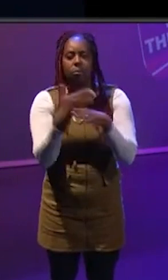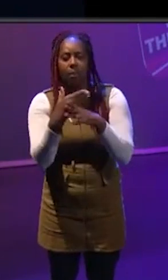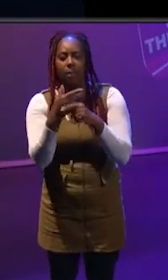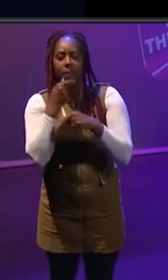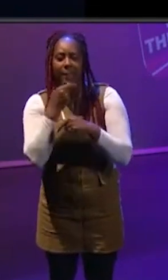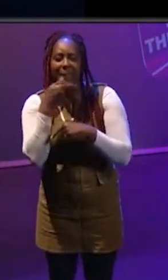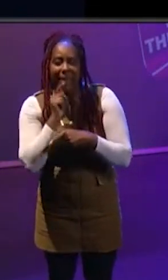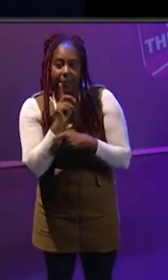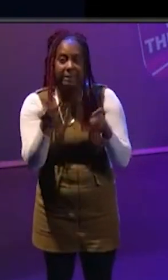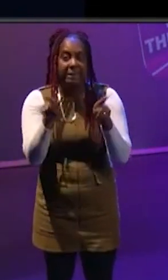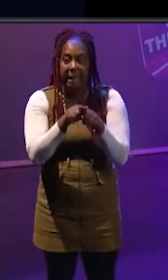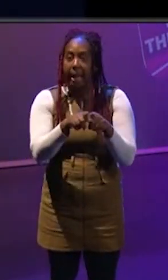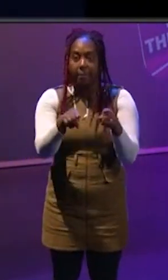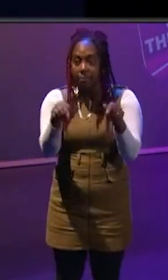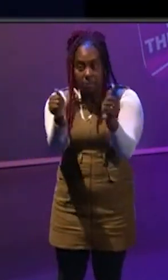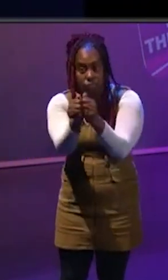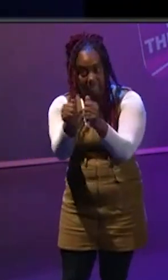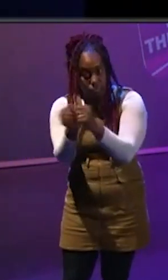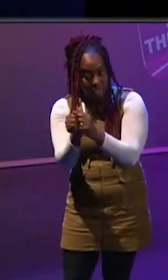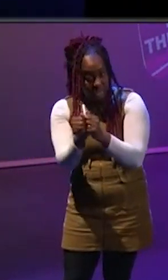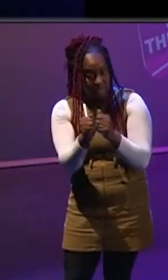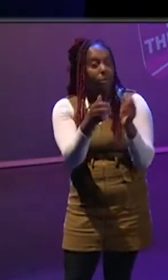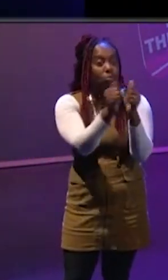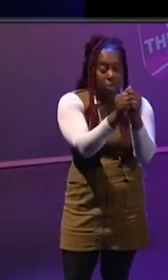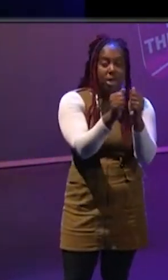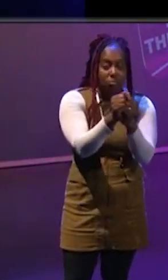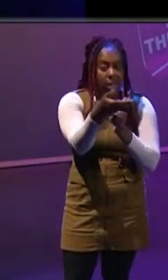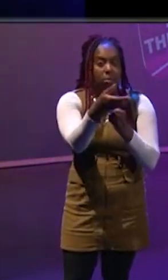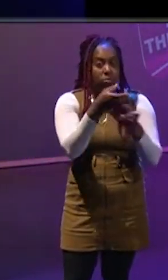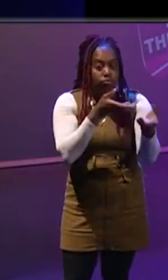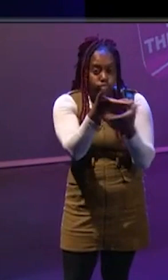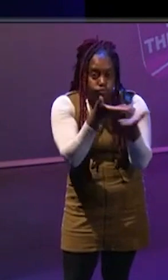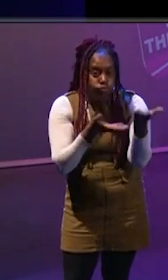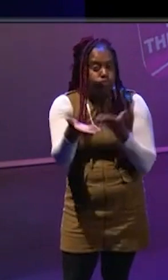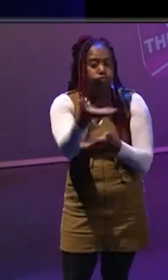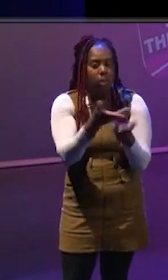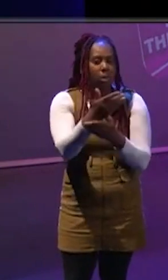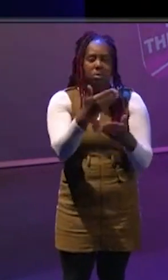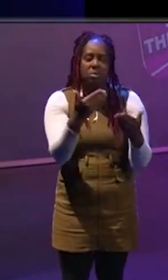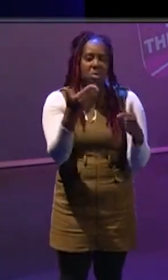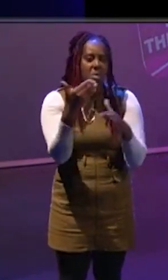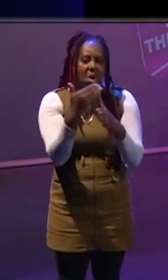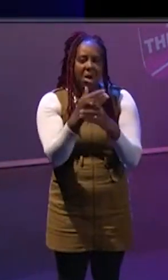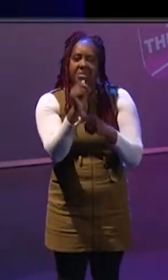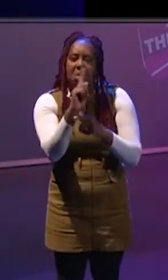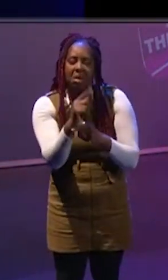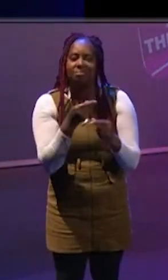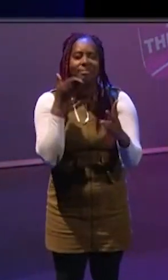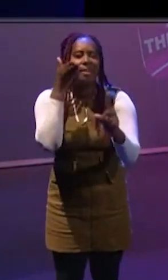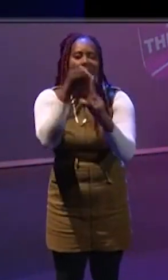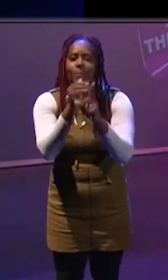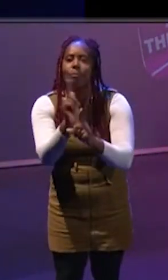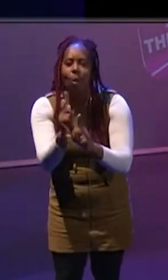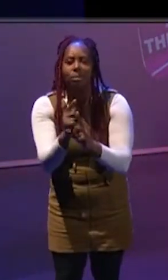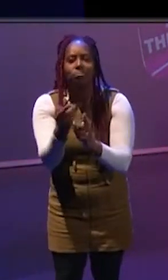if you're all on the same page and you're really constantly communicating what is it we're working towards and why, then